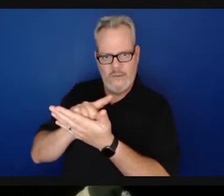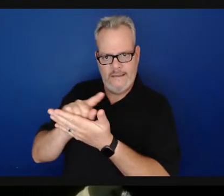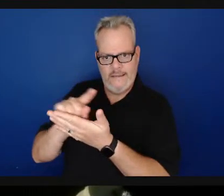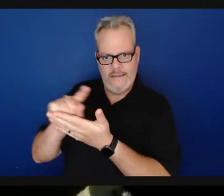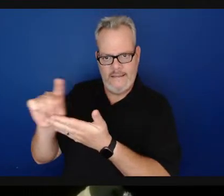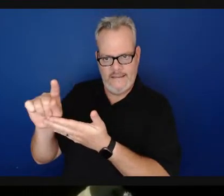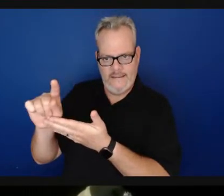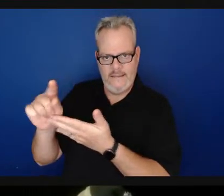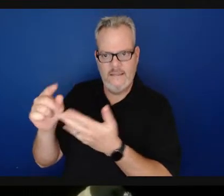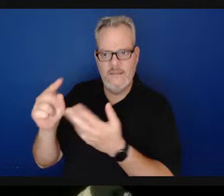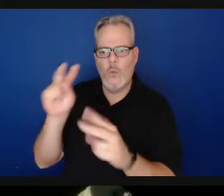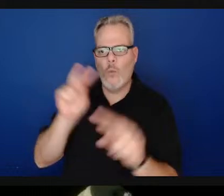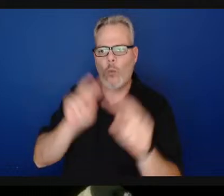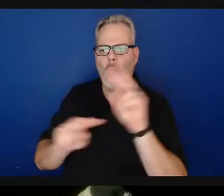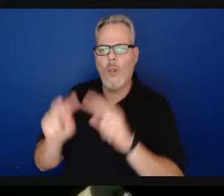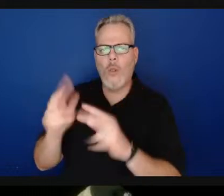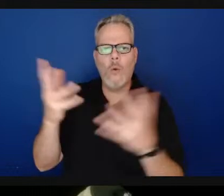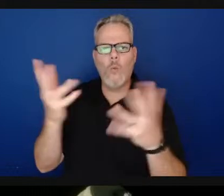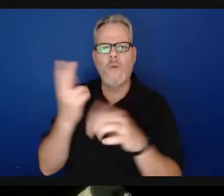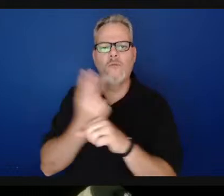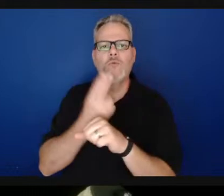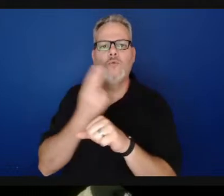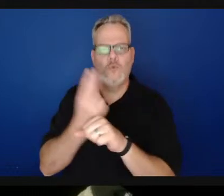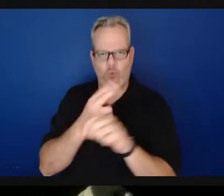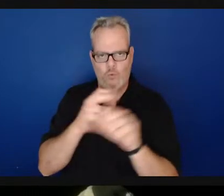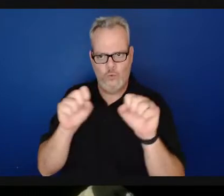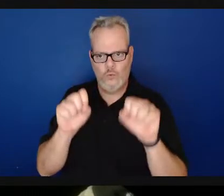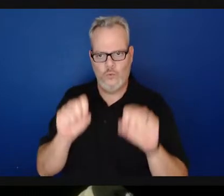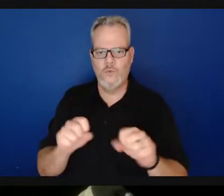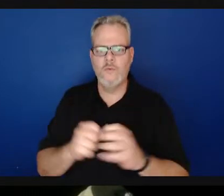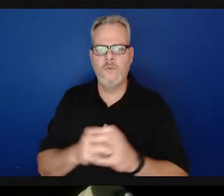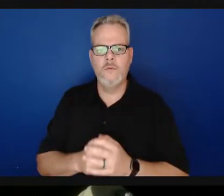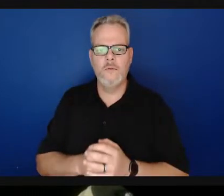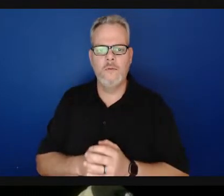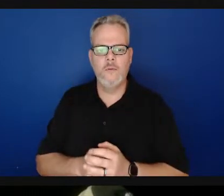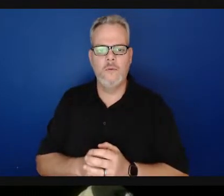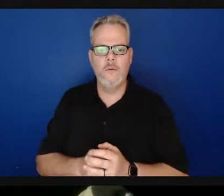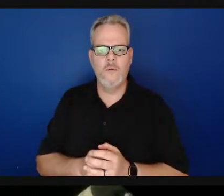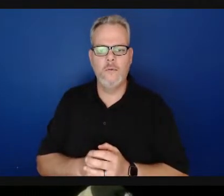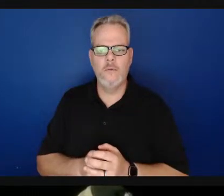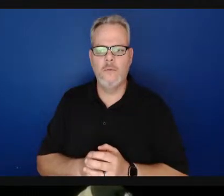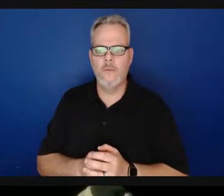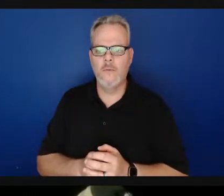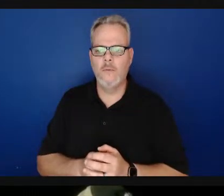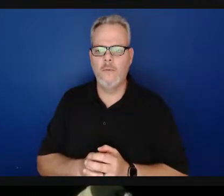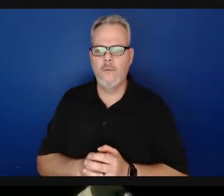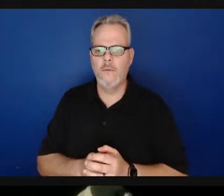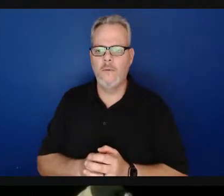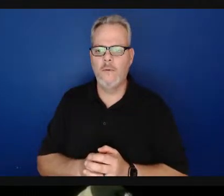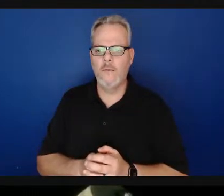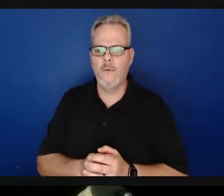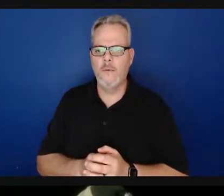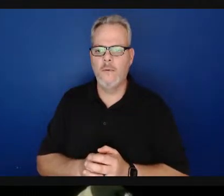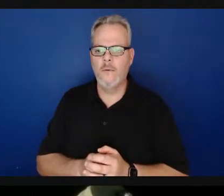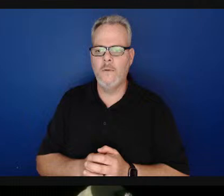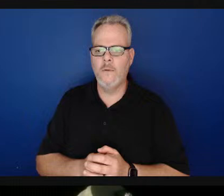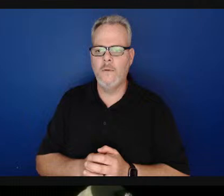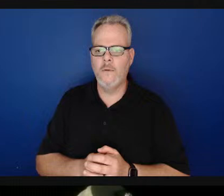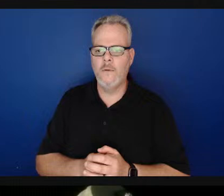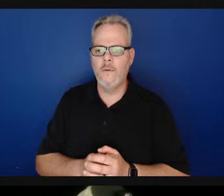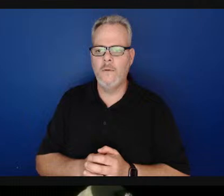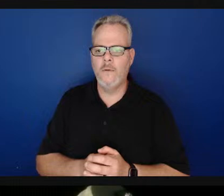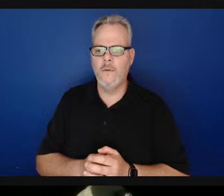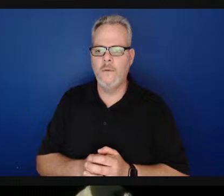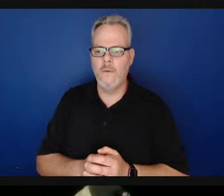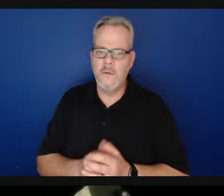Let's look at what's useful here. The tilt, here it is. What we see was, we'll